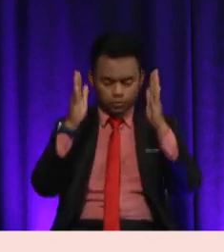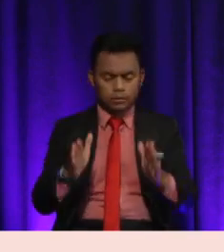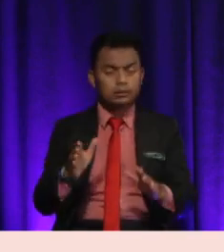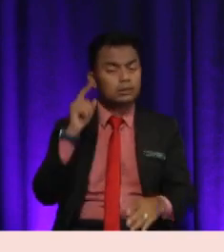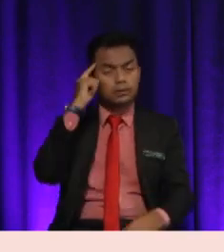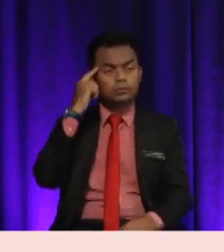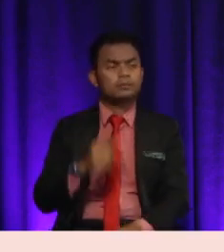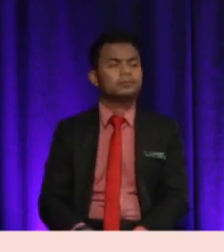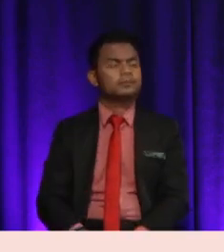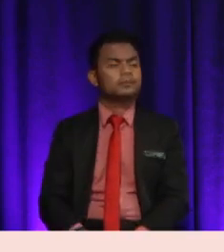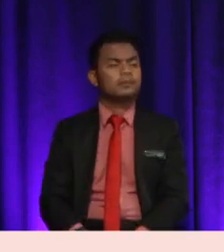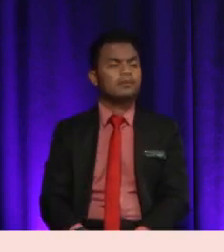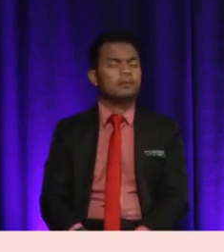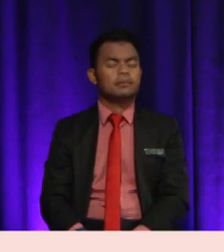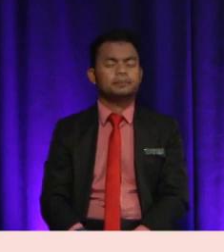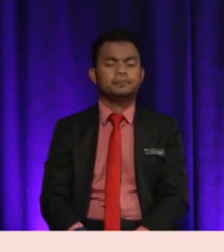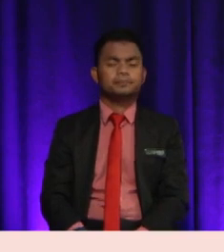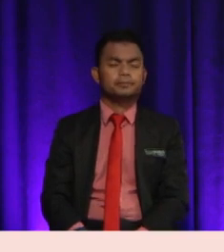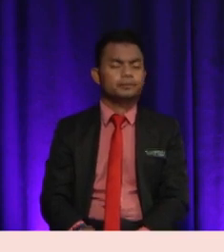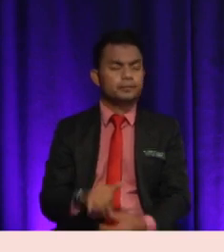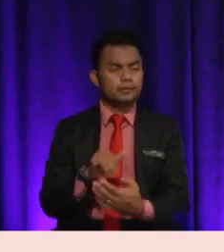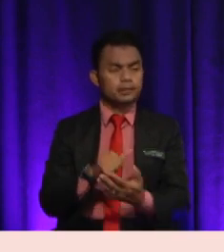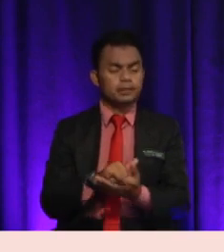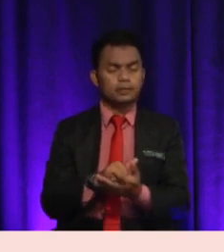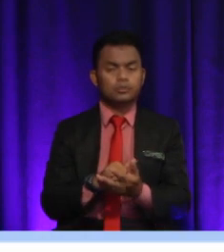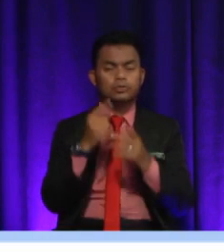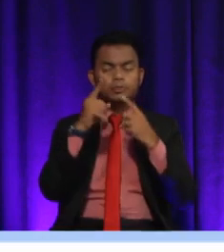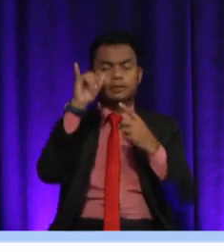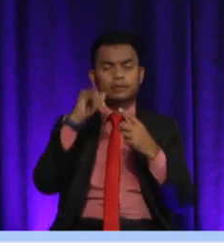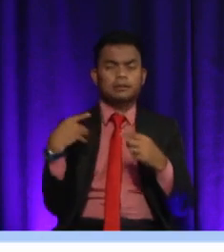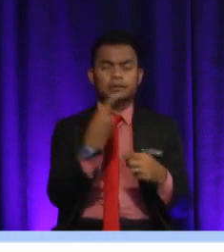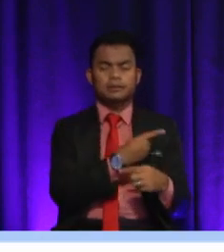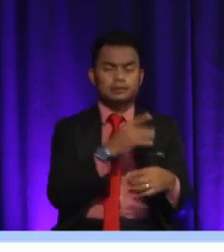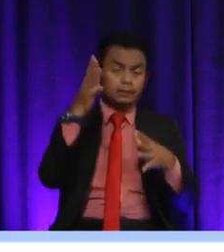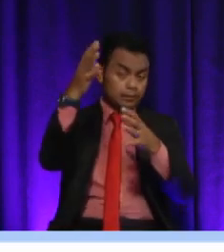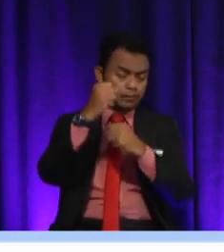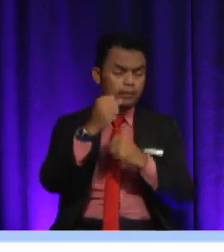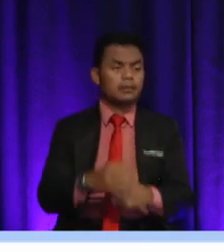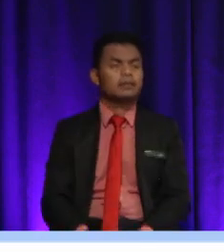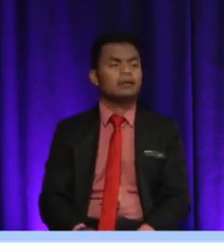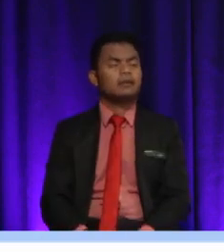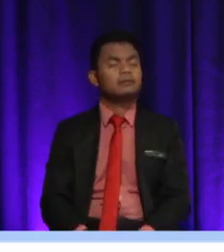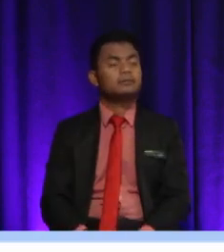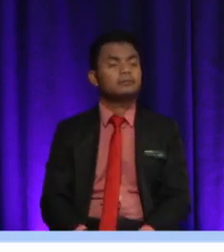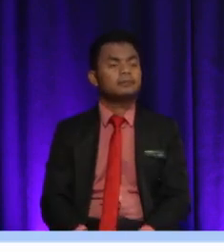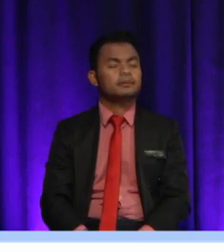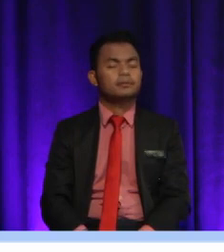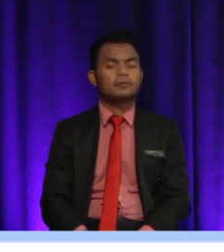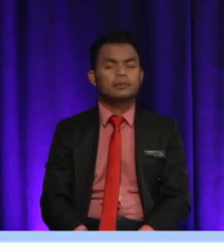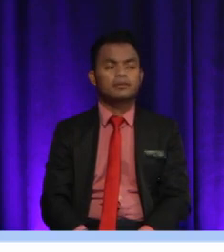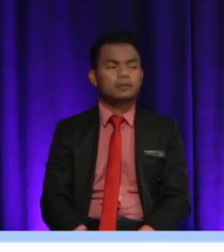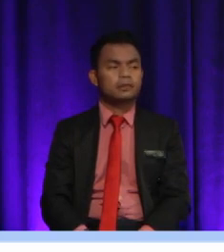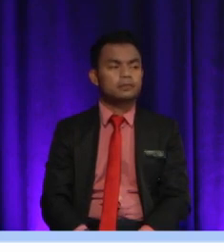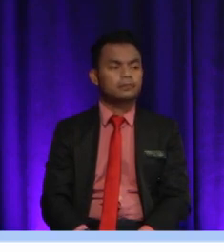Okay, so that's the answer that we get from the text. Now the next step is for us to compare